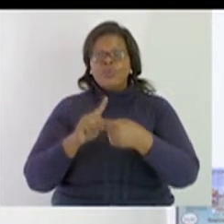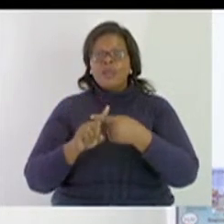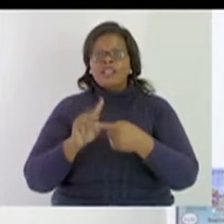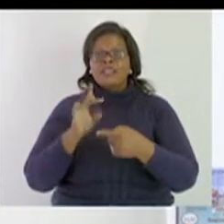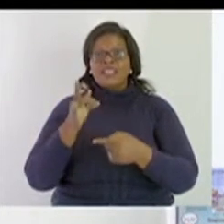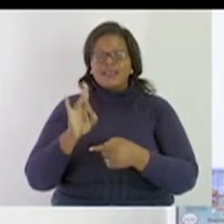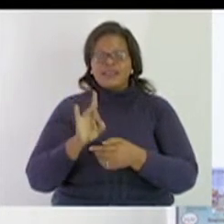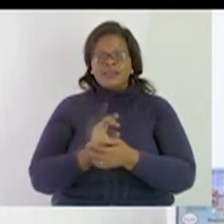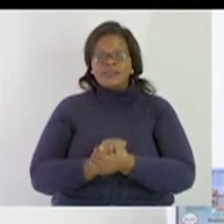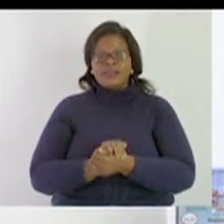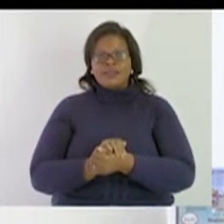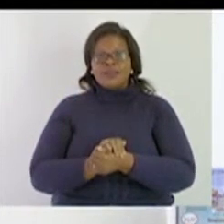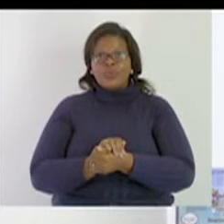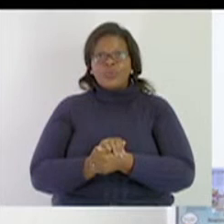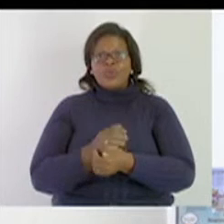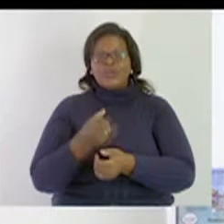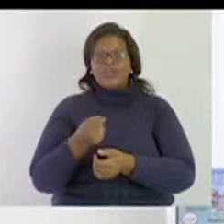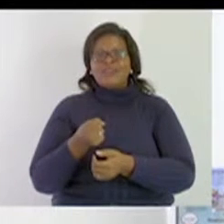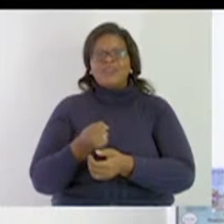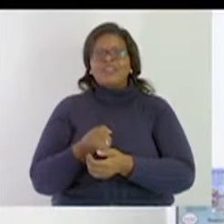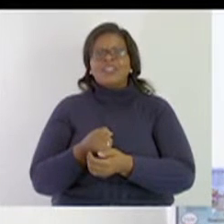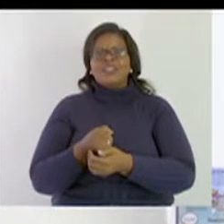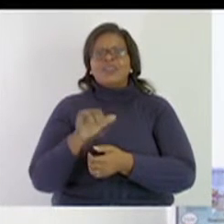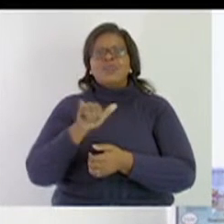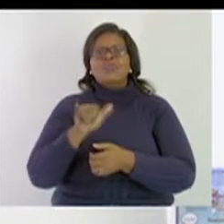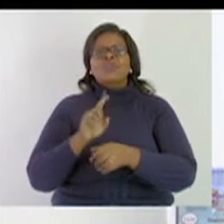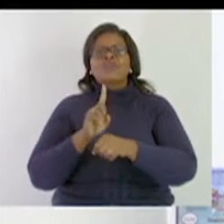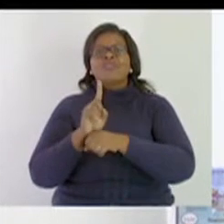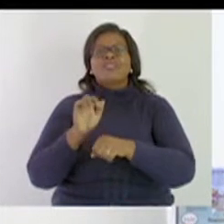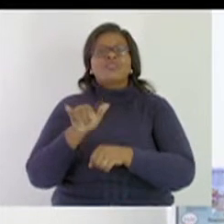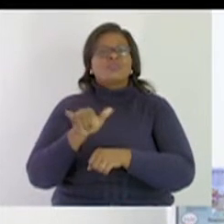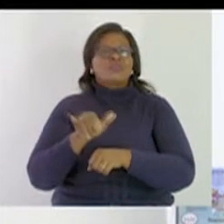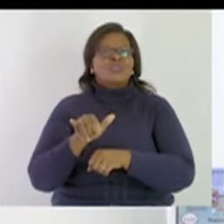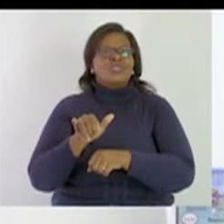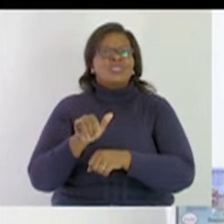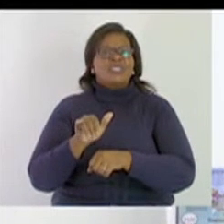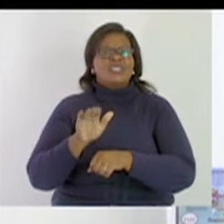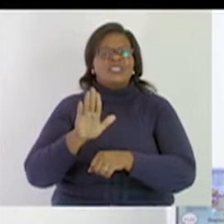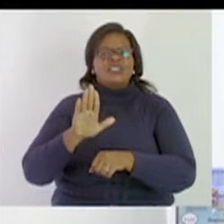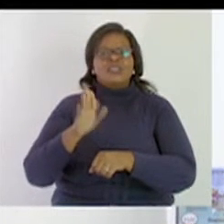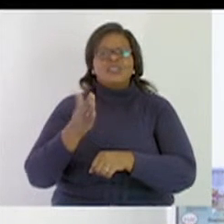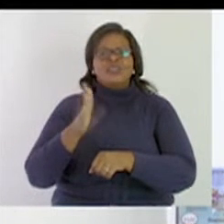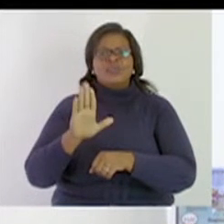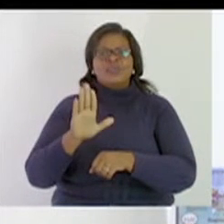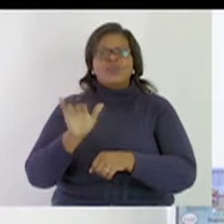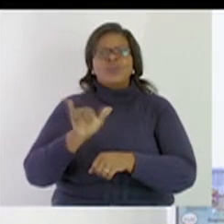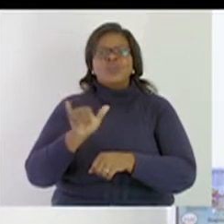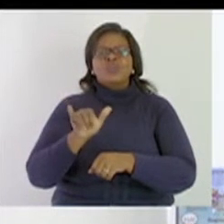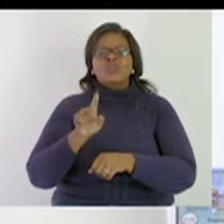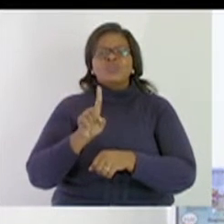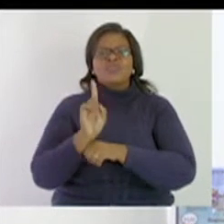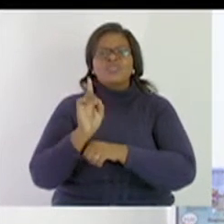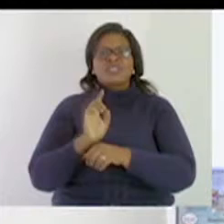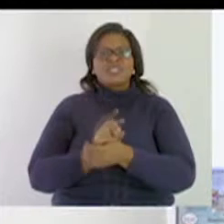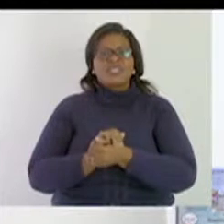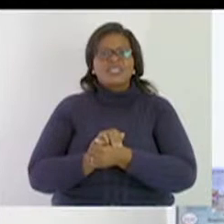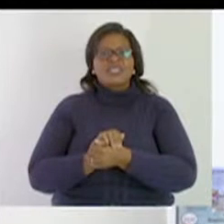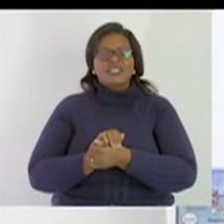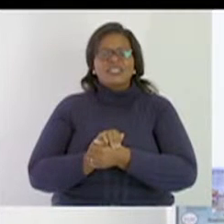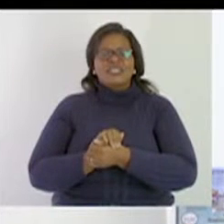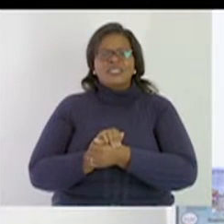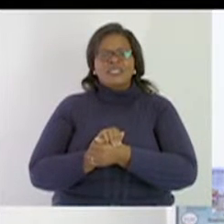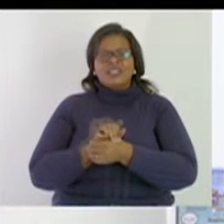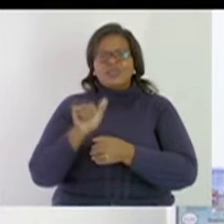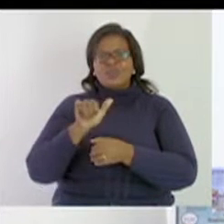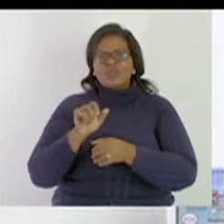plus 8. Which operation do you think? Or not even think, know now. Which operation